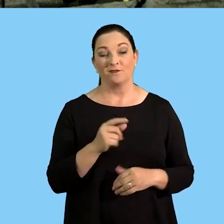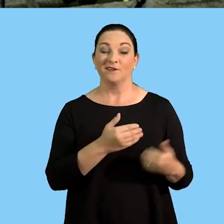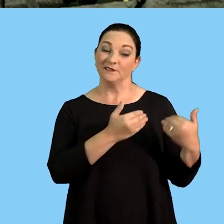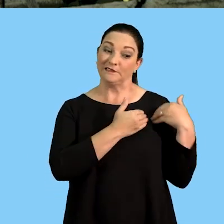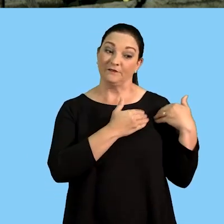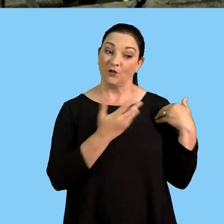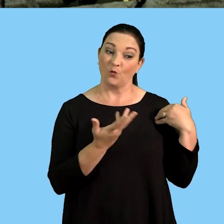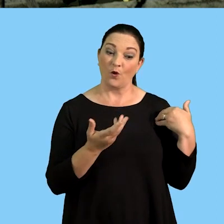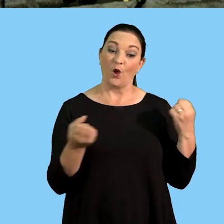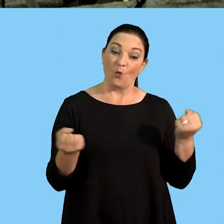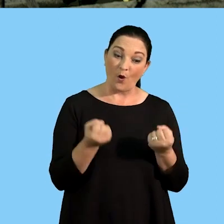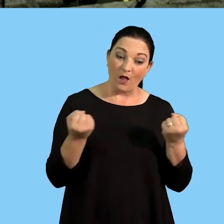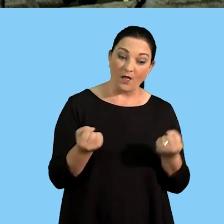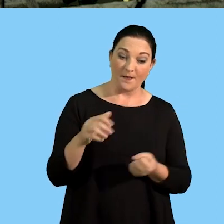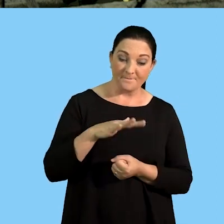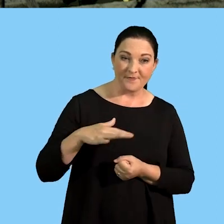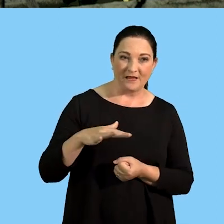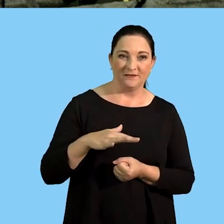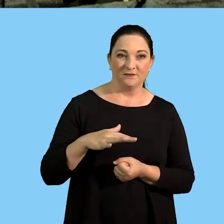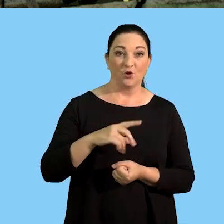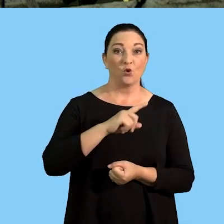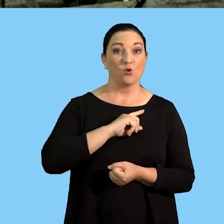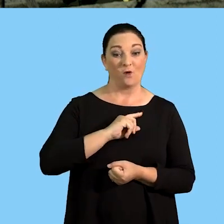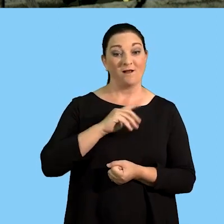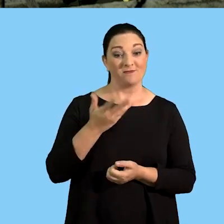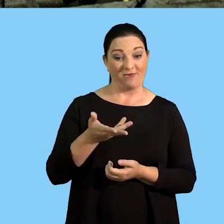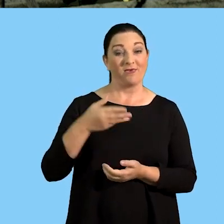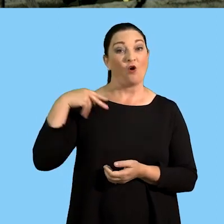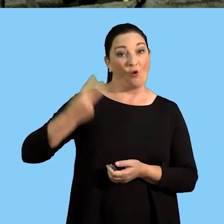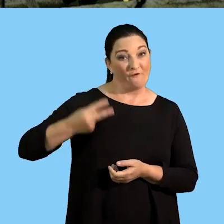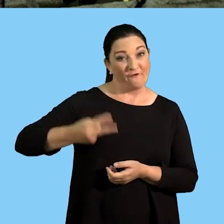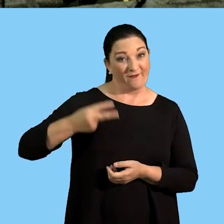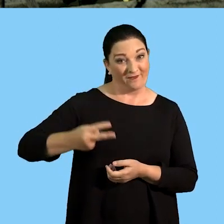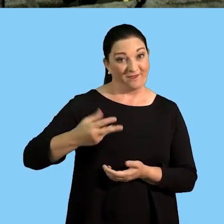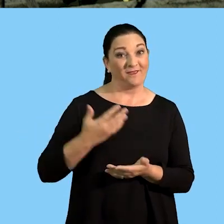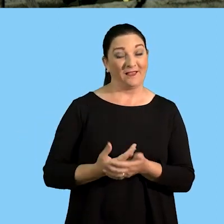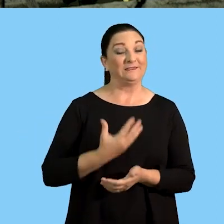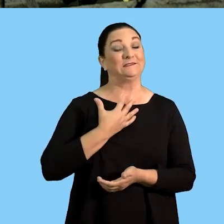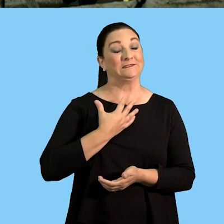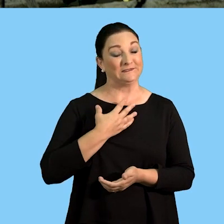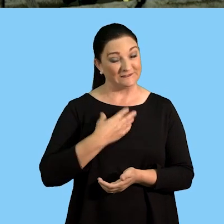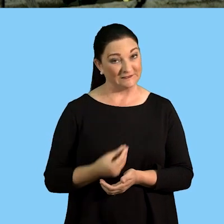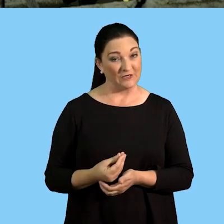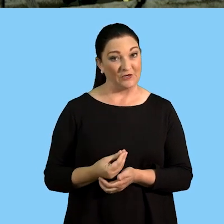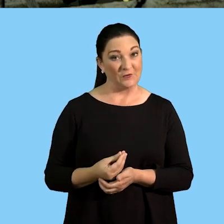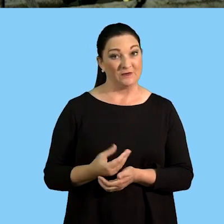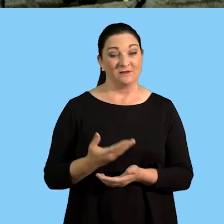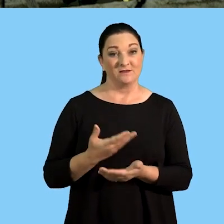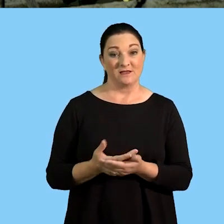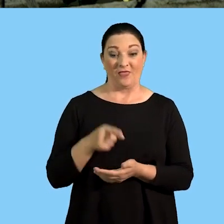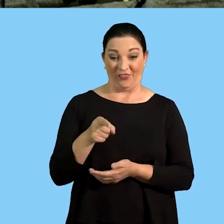safety in the workplace because regular or serious workplace accidents may cause investors